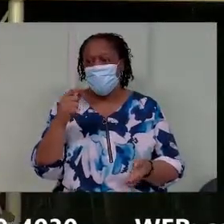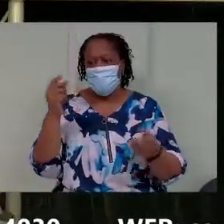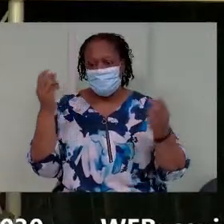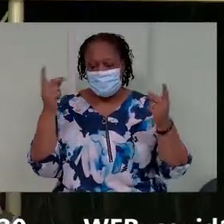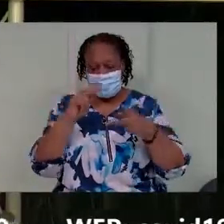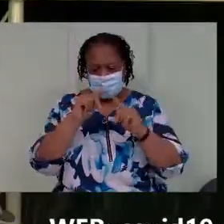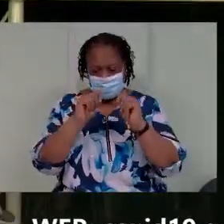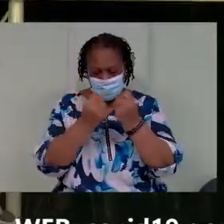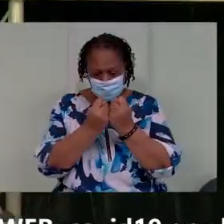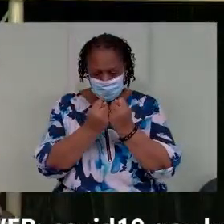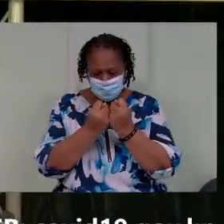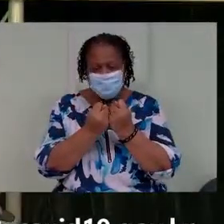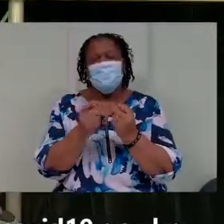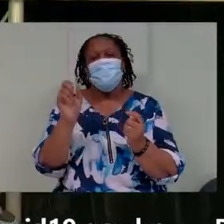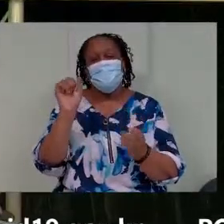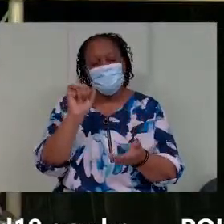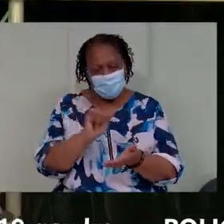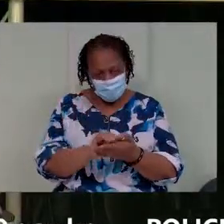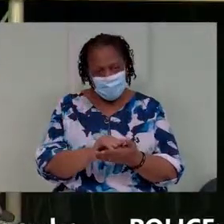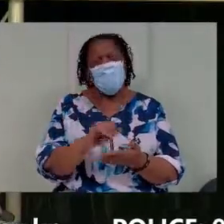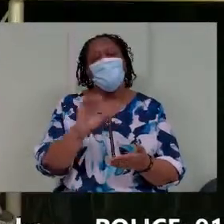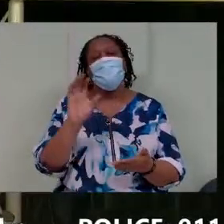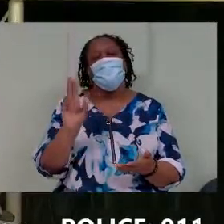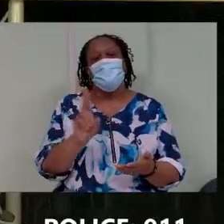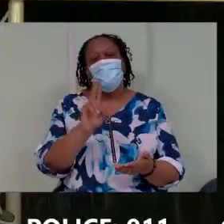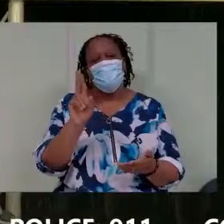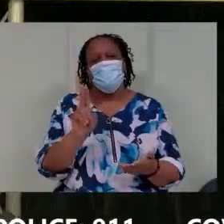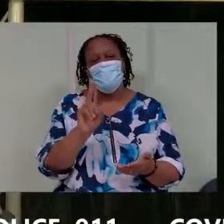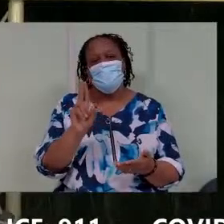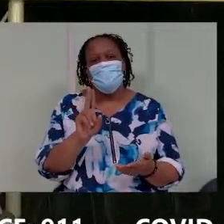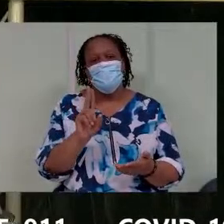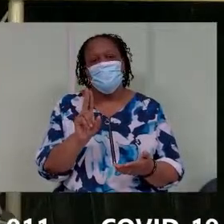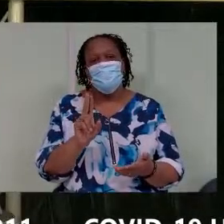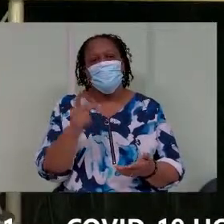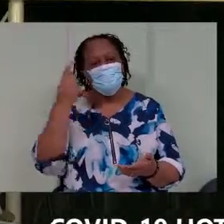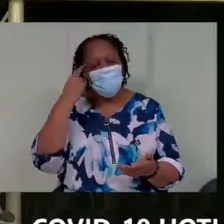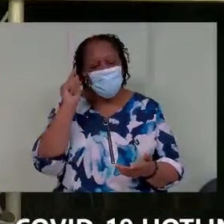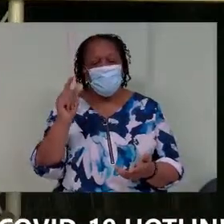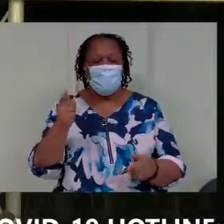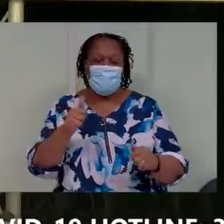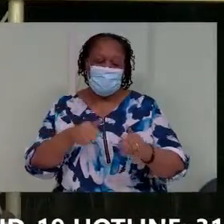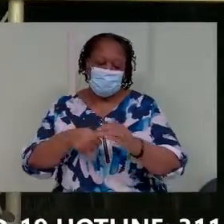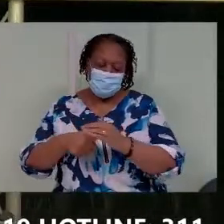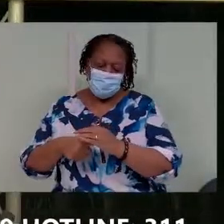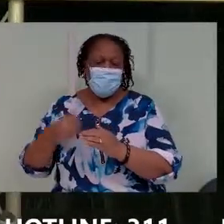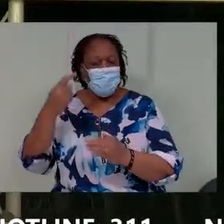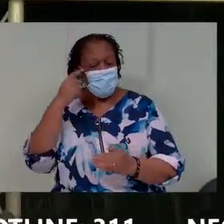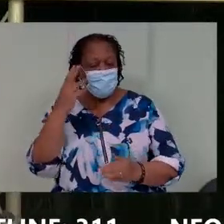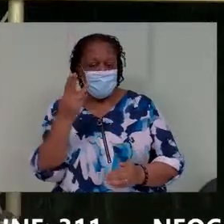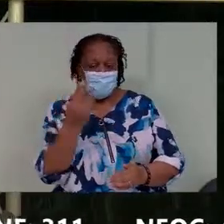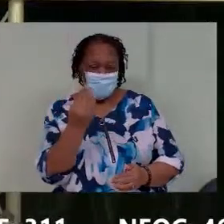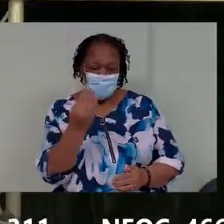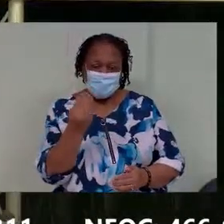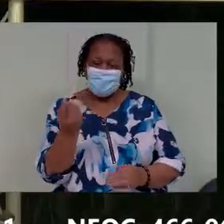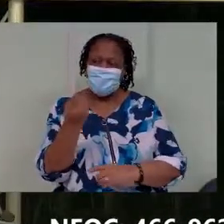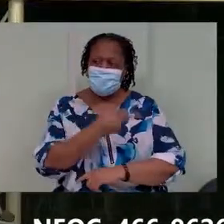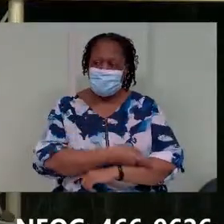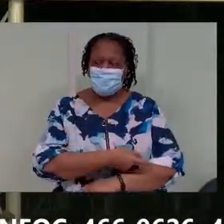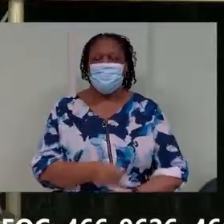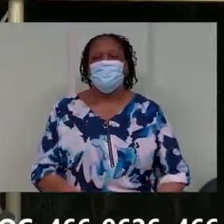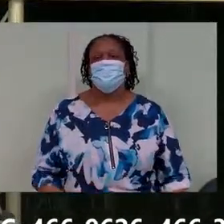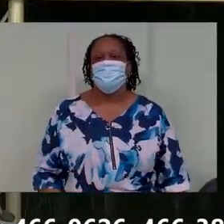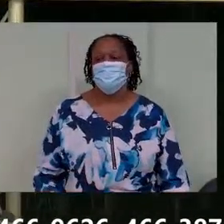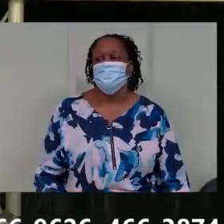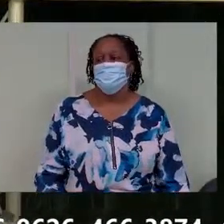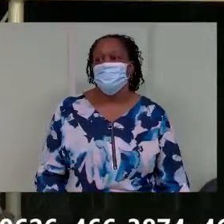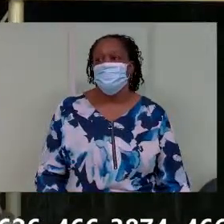to utilize the particular facility for quarantine for the period. Now, it's critically important for you to